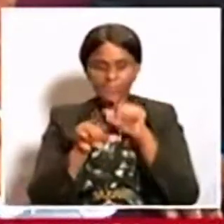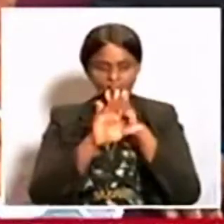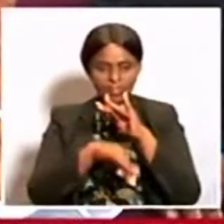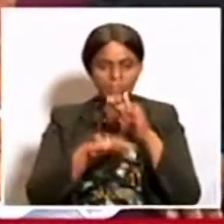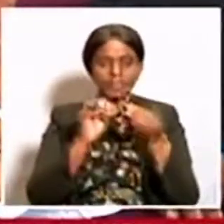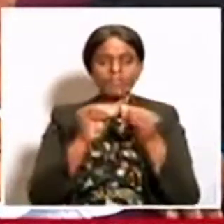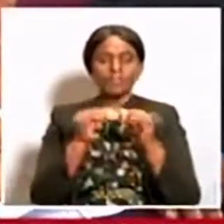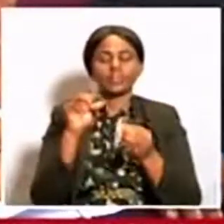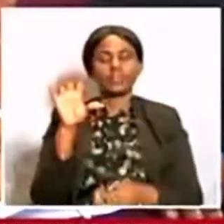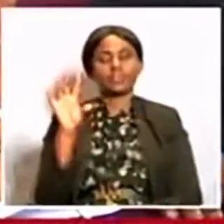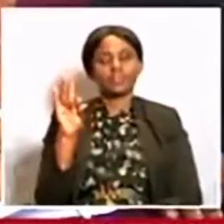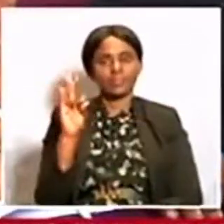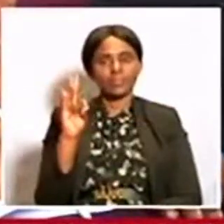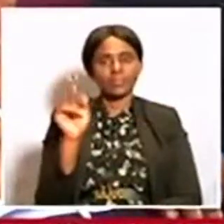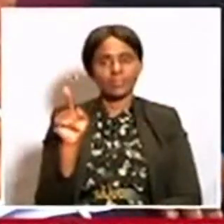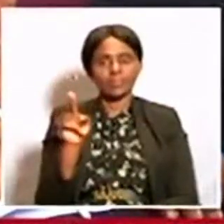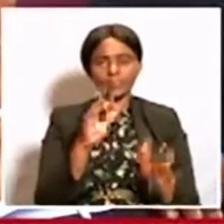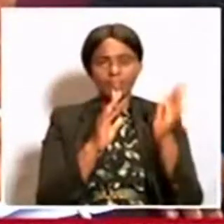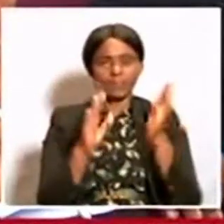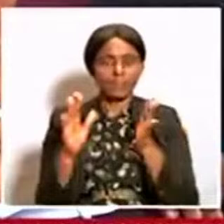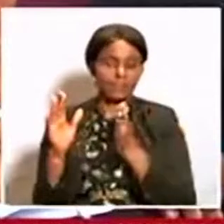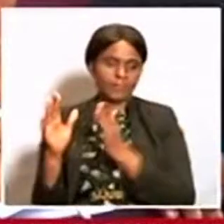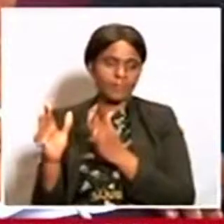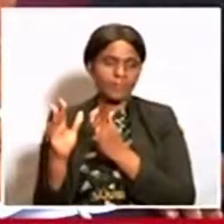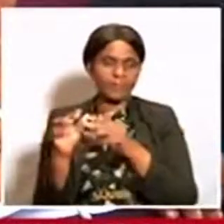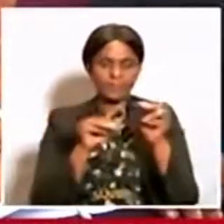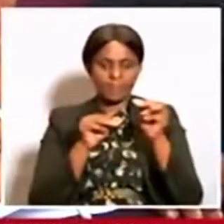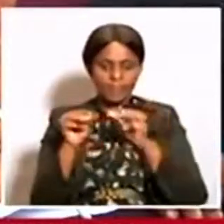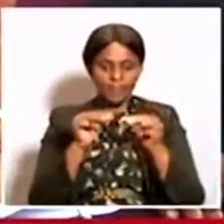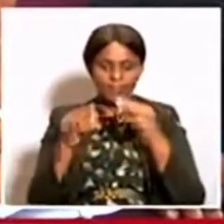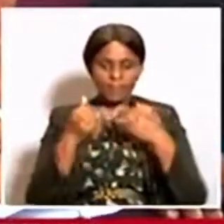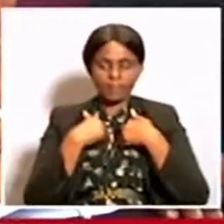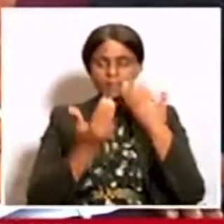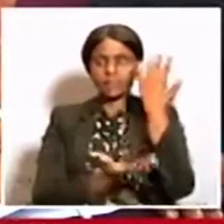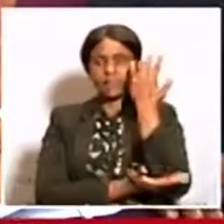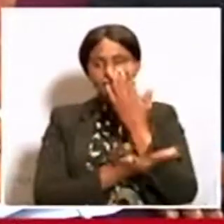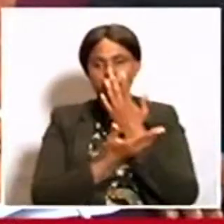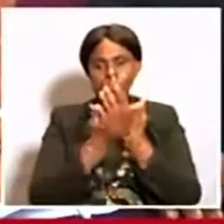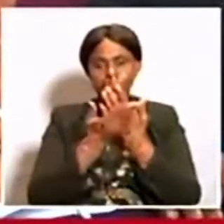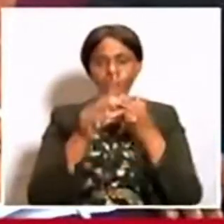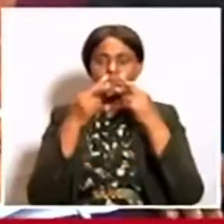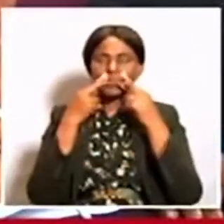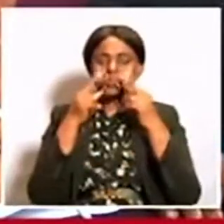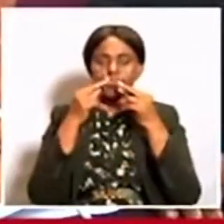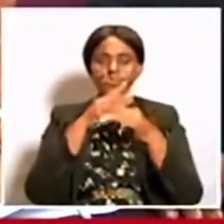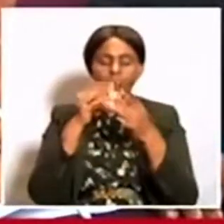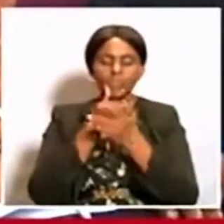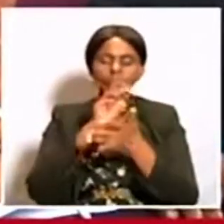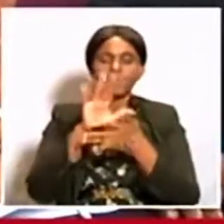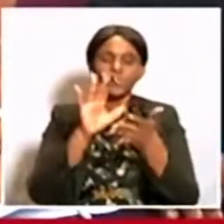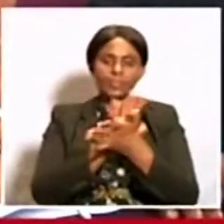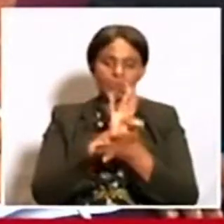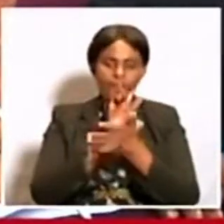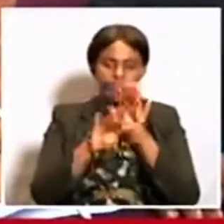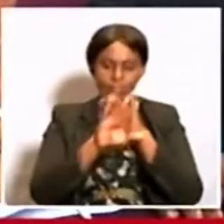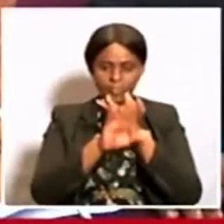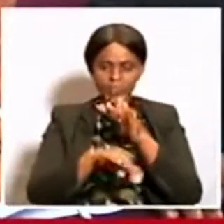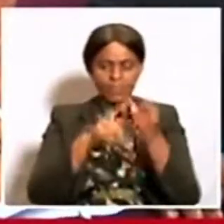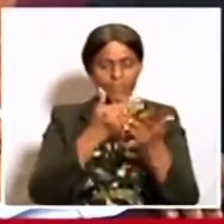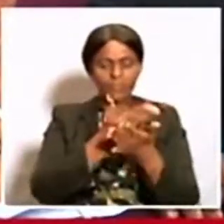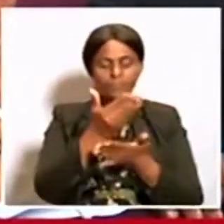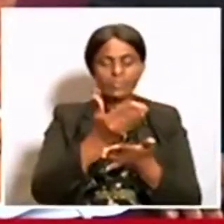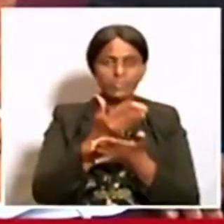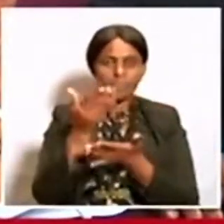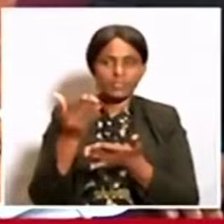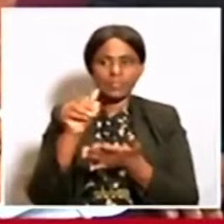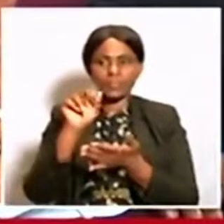7. Remedial measures. Management has improved the filing of documents under the procurement unity